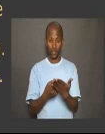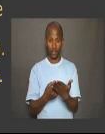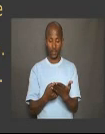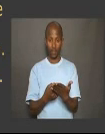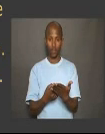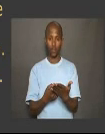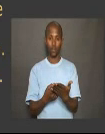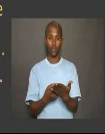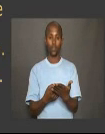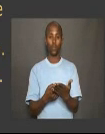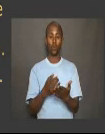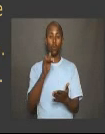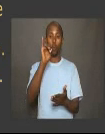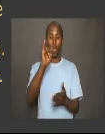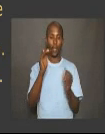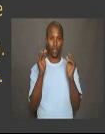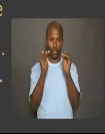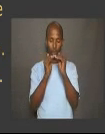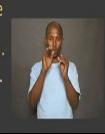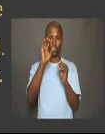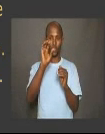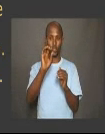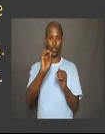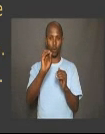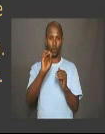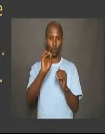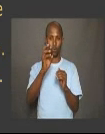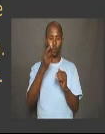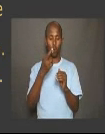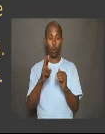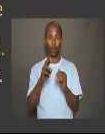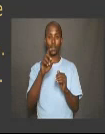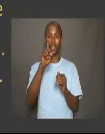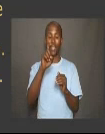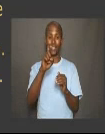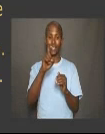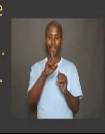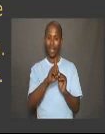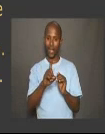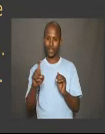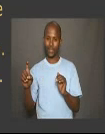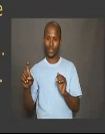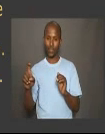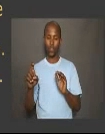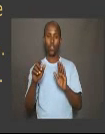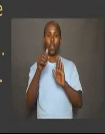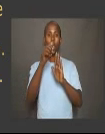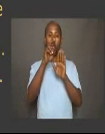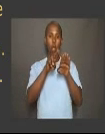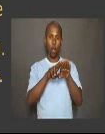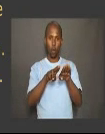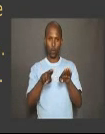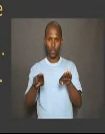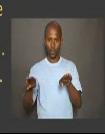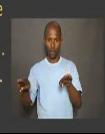This proves that Y equals 0, or the X-axis, is